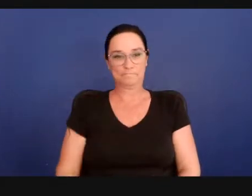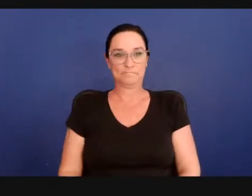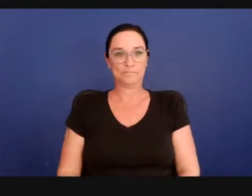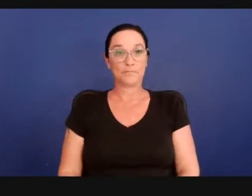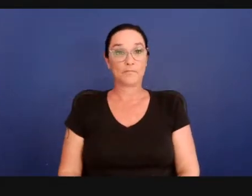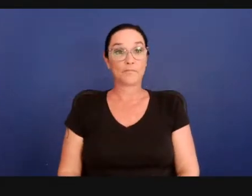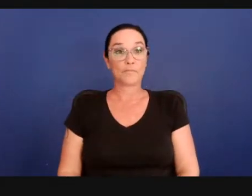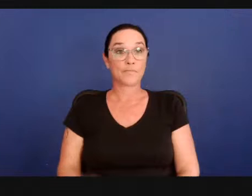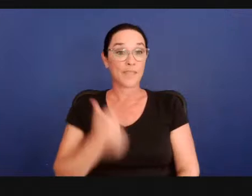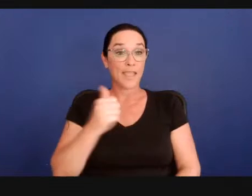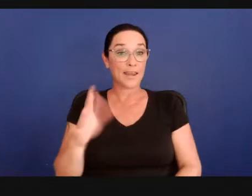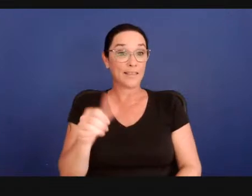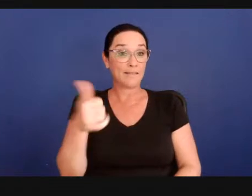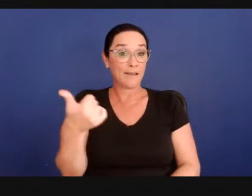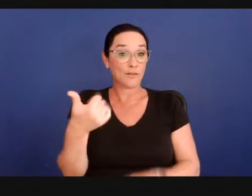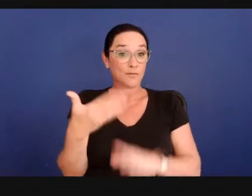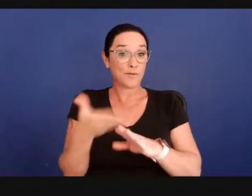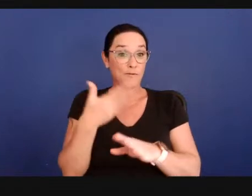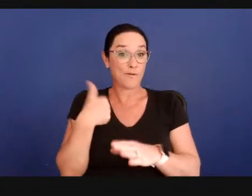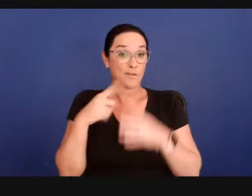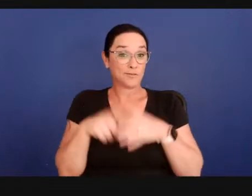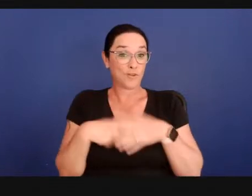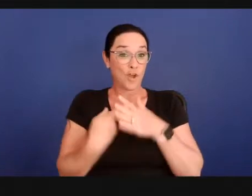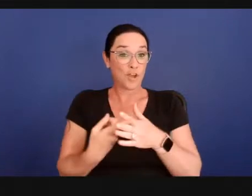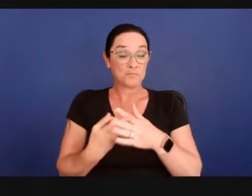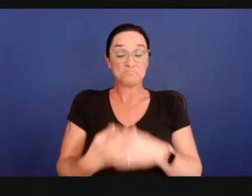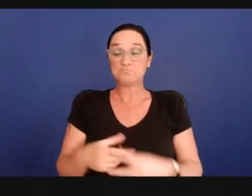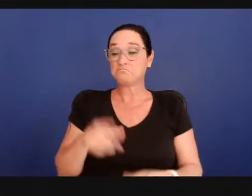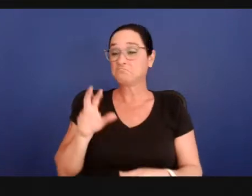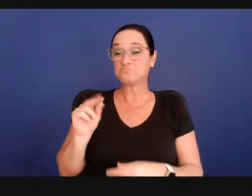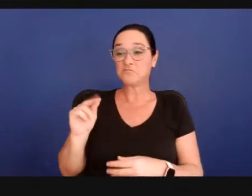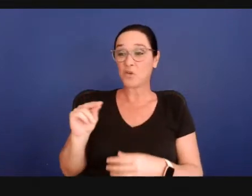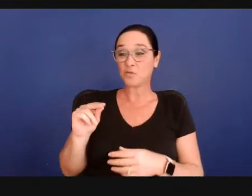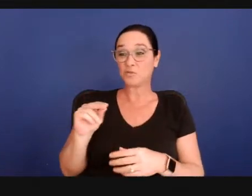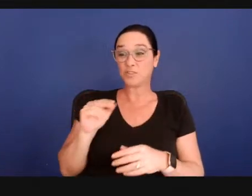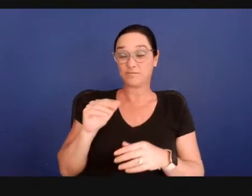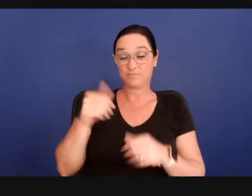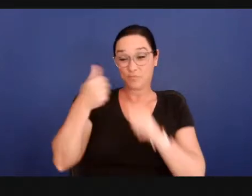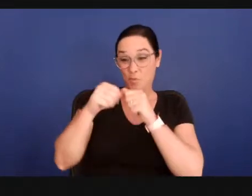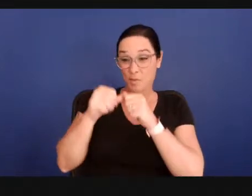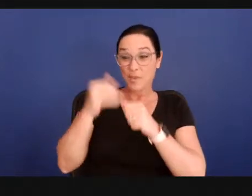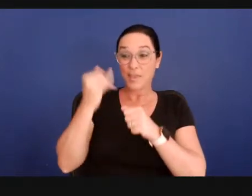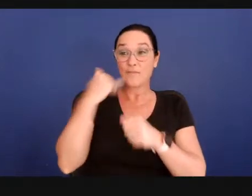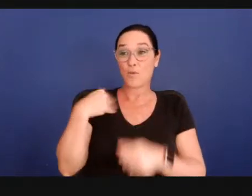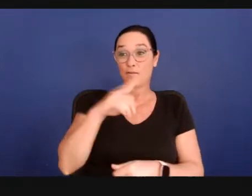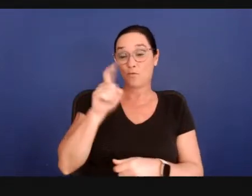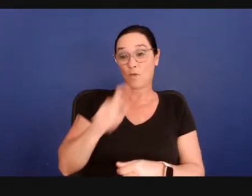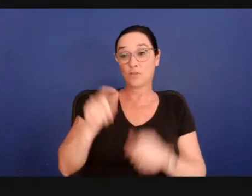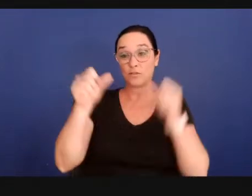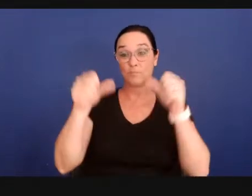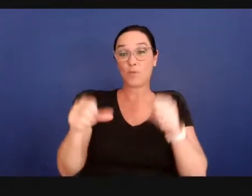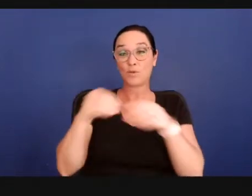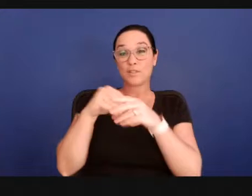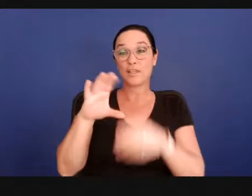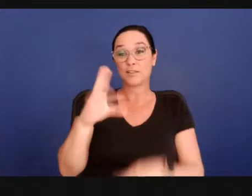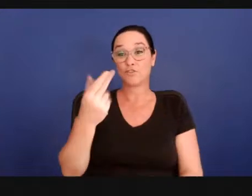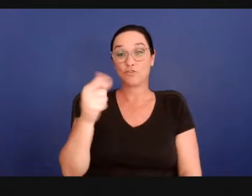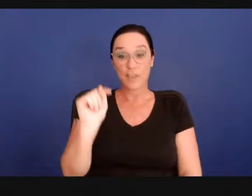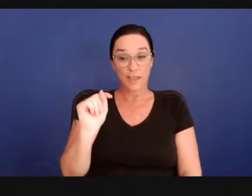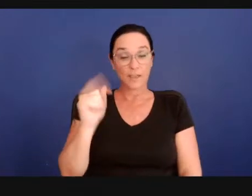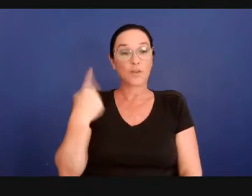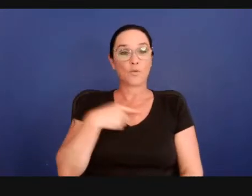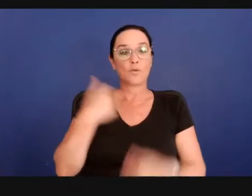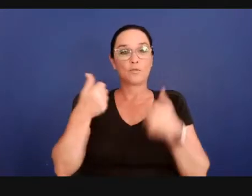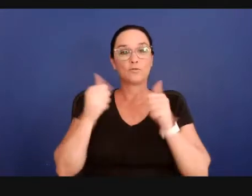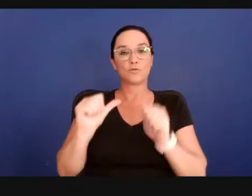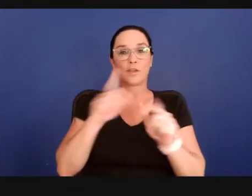Anything before we get going, Dane? No, but just remind people, if you have any questions, go ahead and post them in the chat, and we will try and get to those at